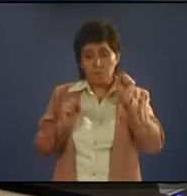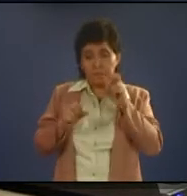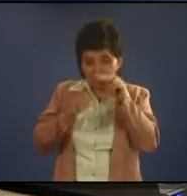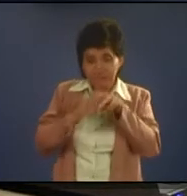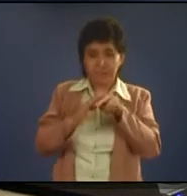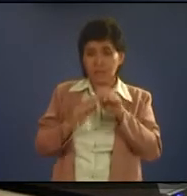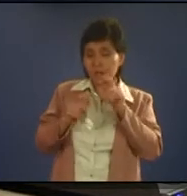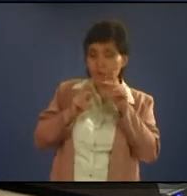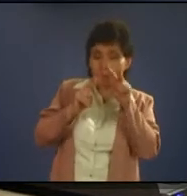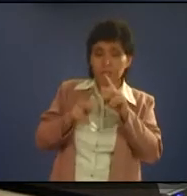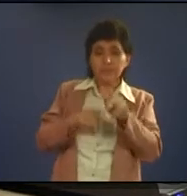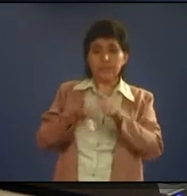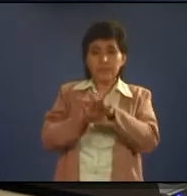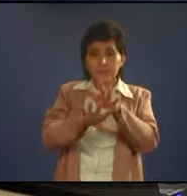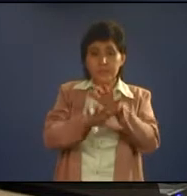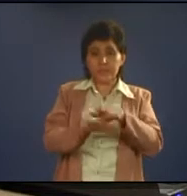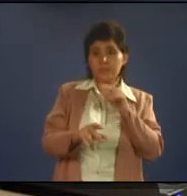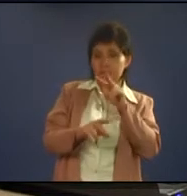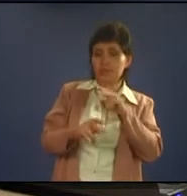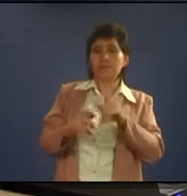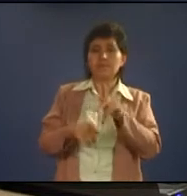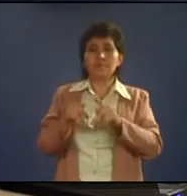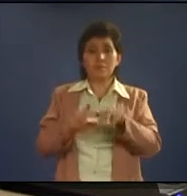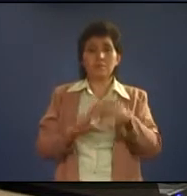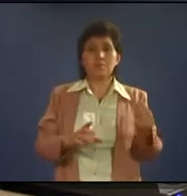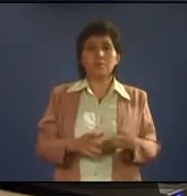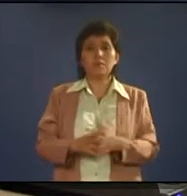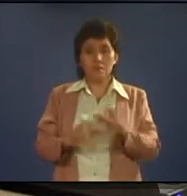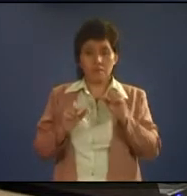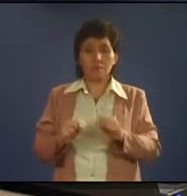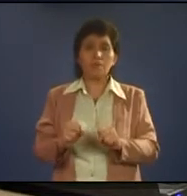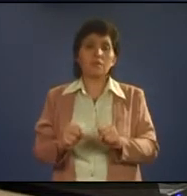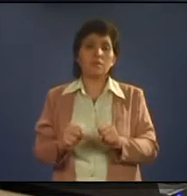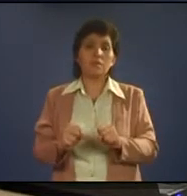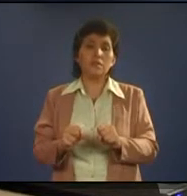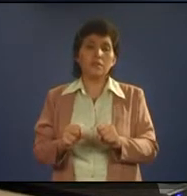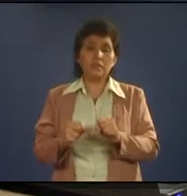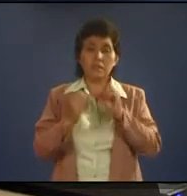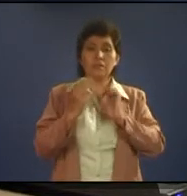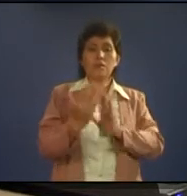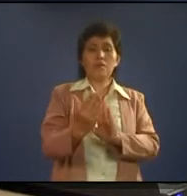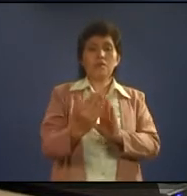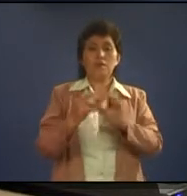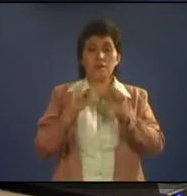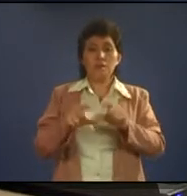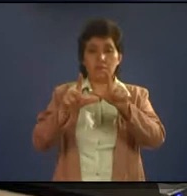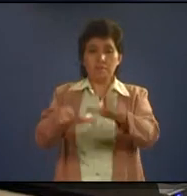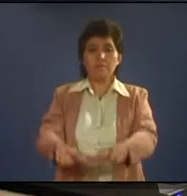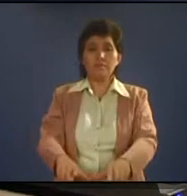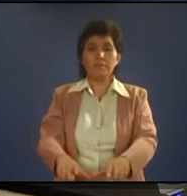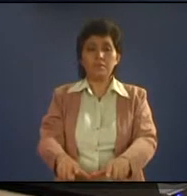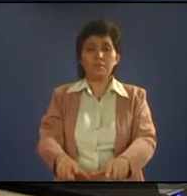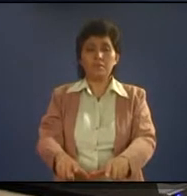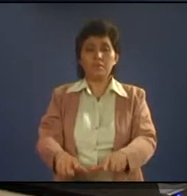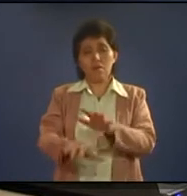you can put yourself standing just in front of the hall, and you can just put a group of people, a crowd of people,